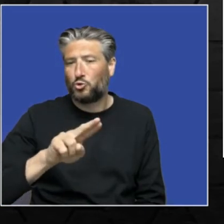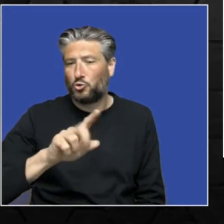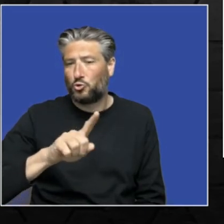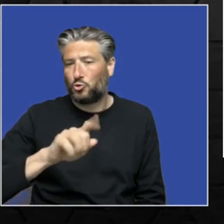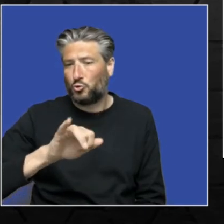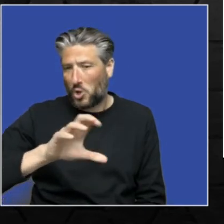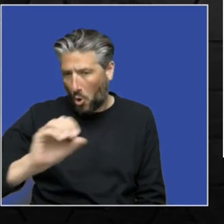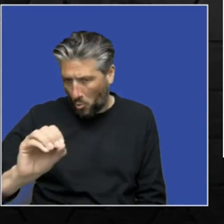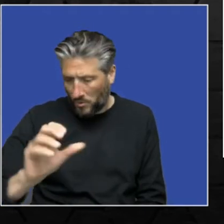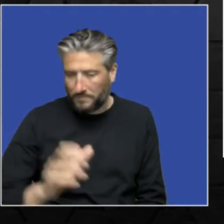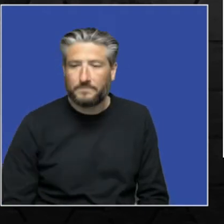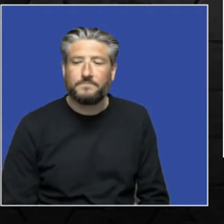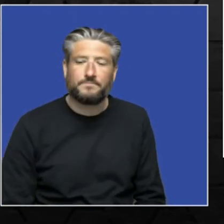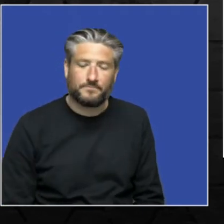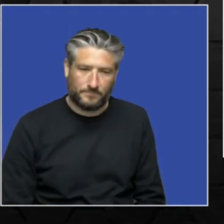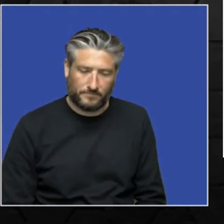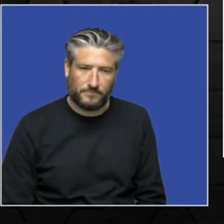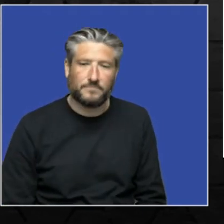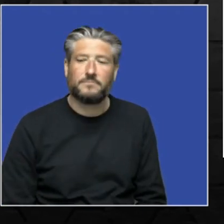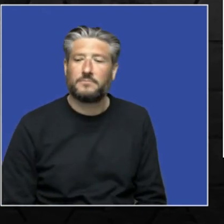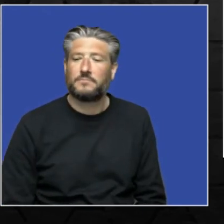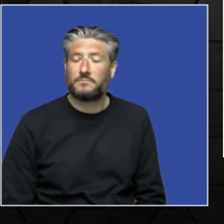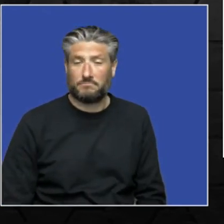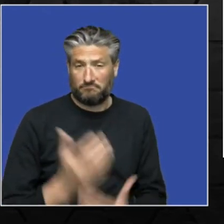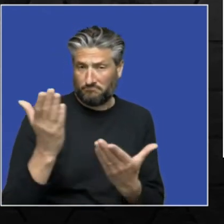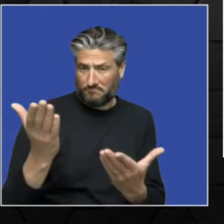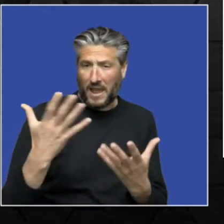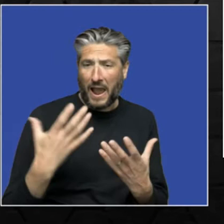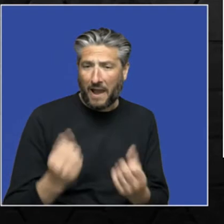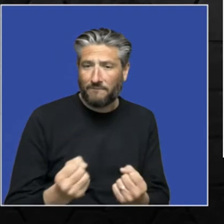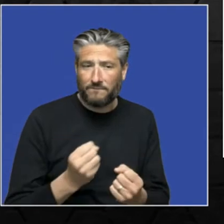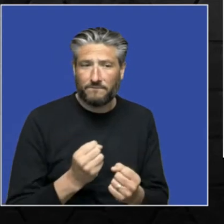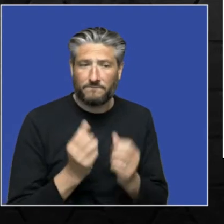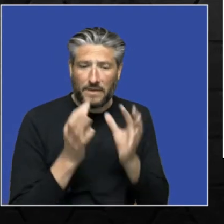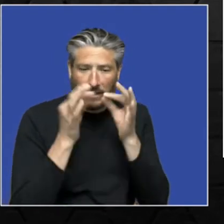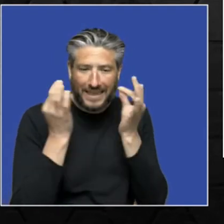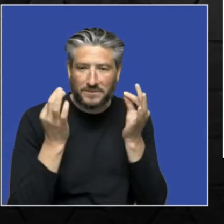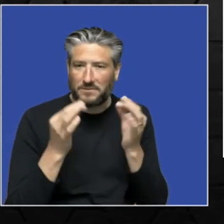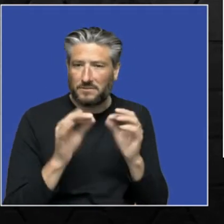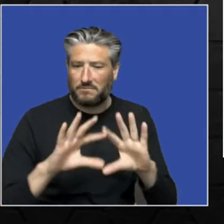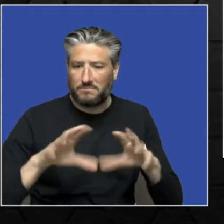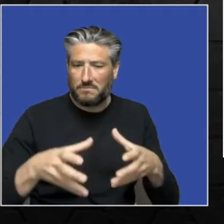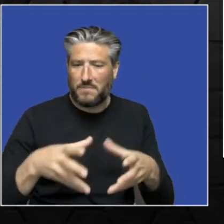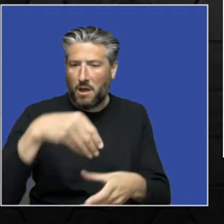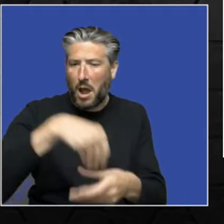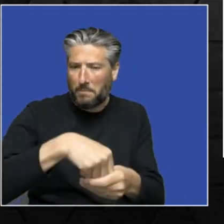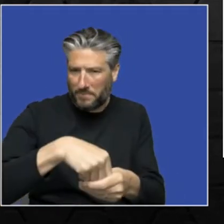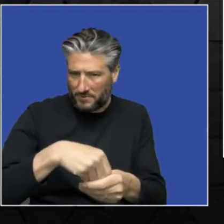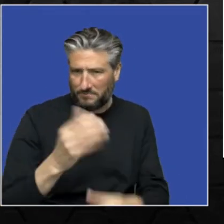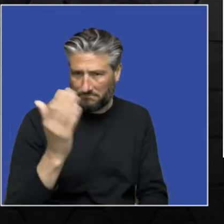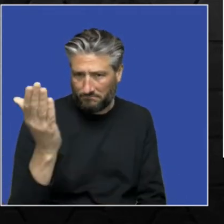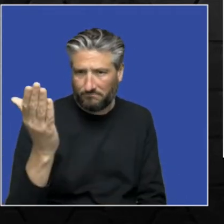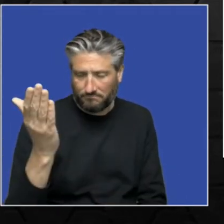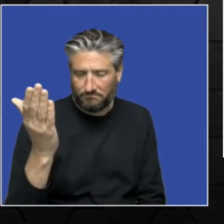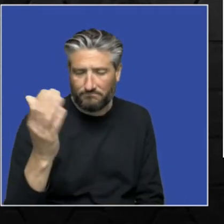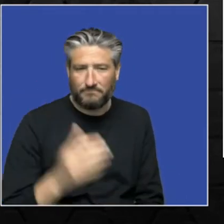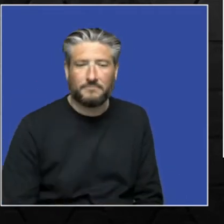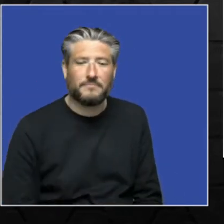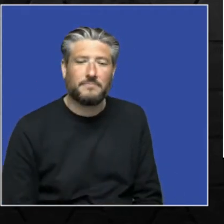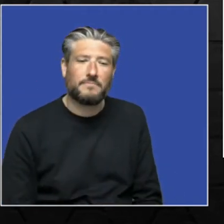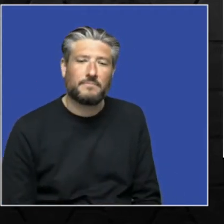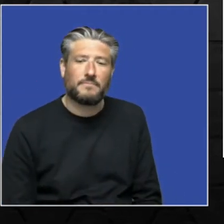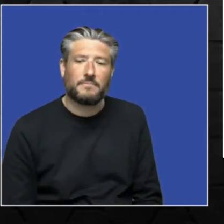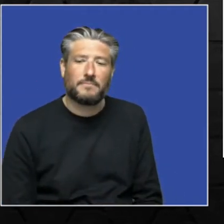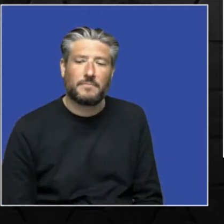For that, it's already out there for everyone. And the other one we'll see is like a proper project with MML Spark. All